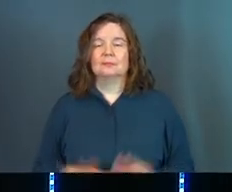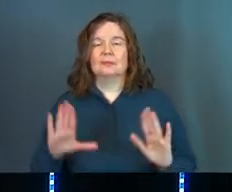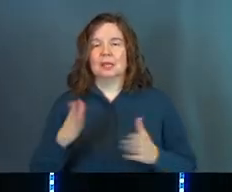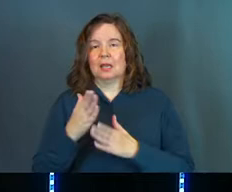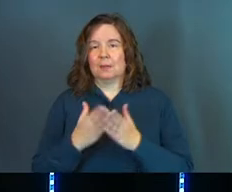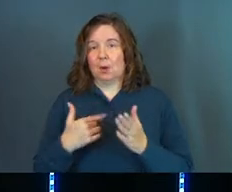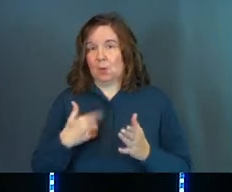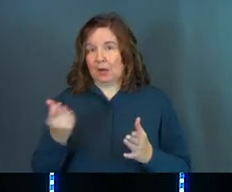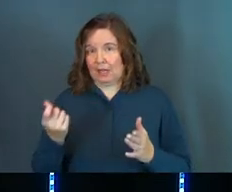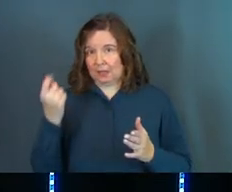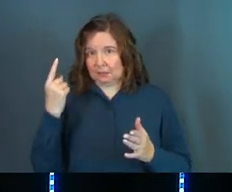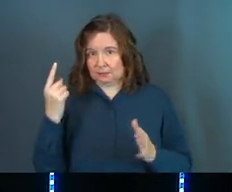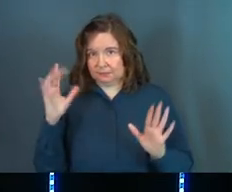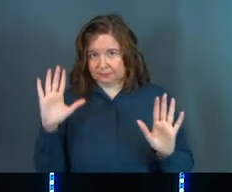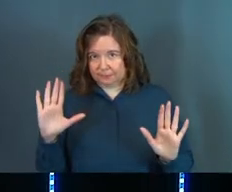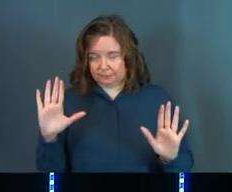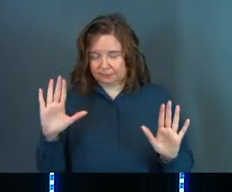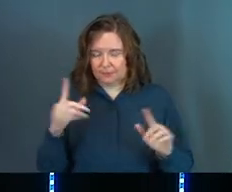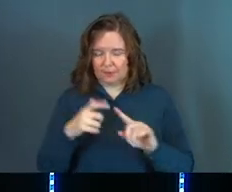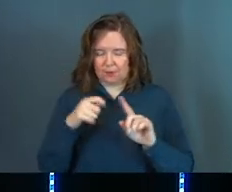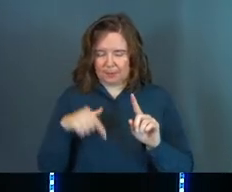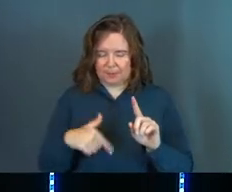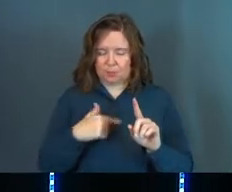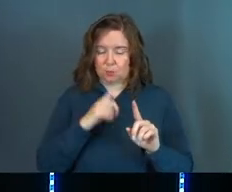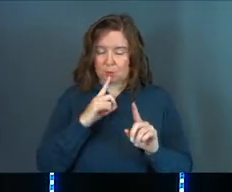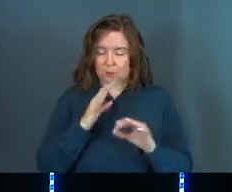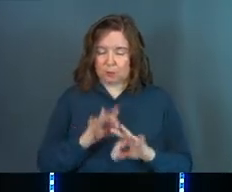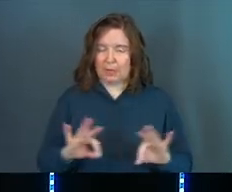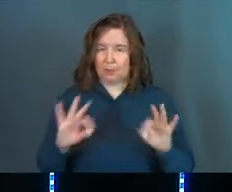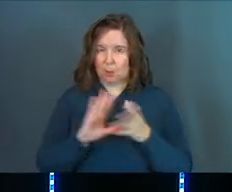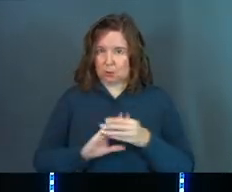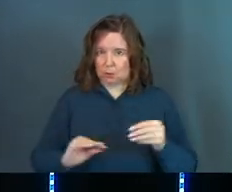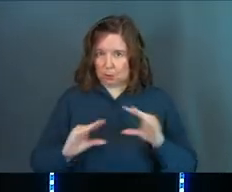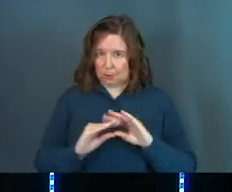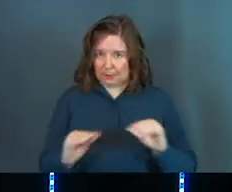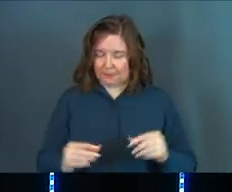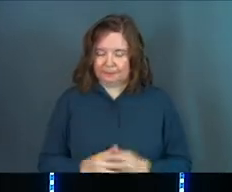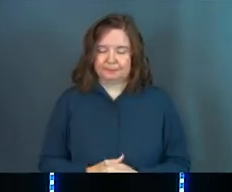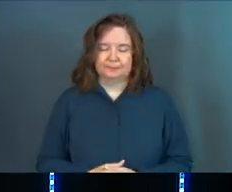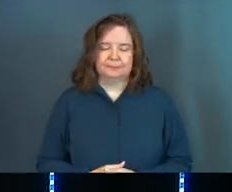Here's part of what I get out of this really, really important story.